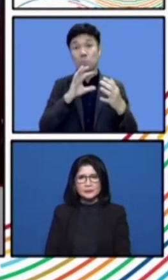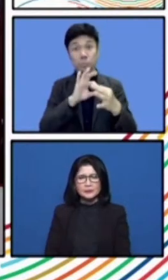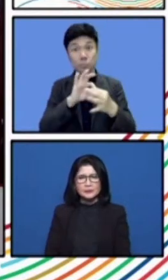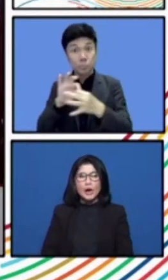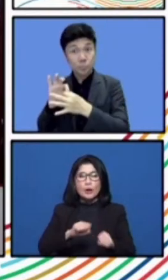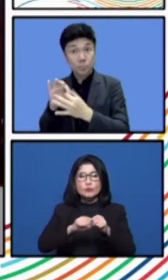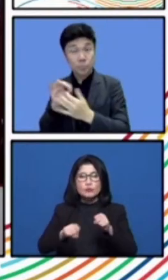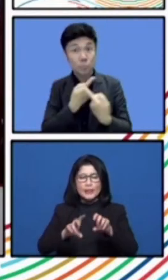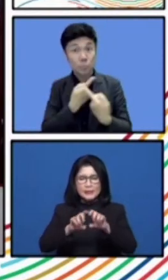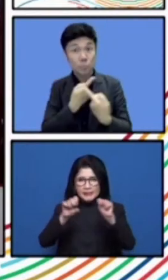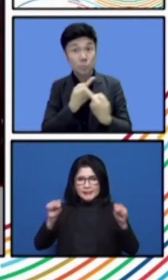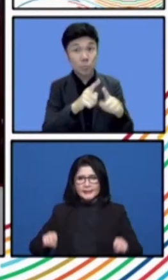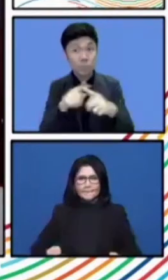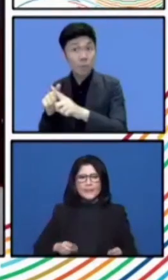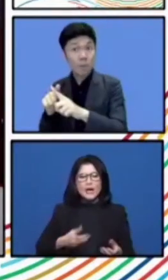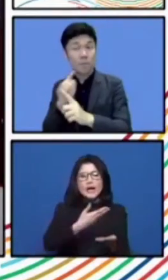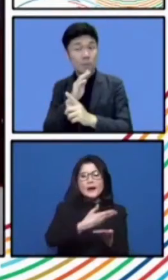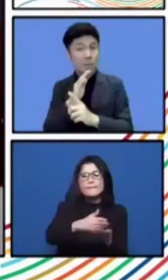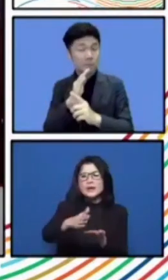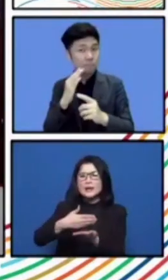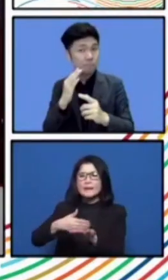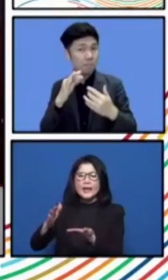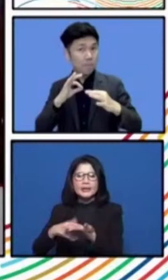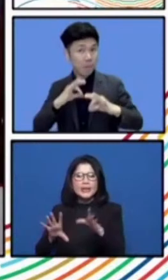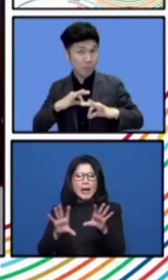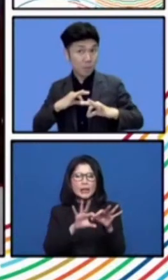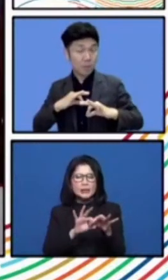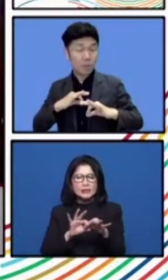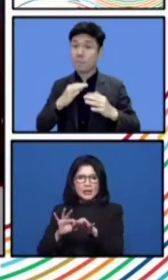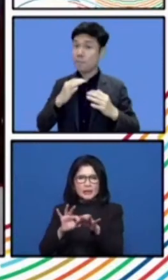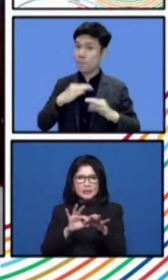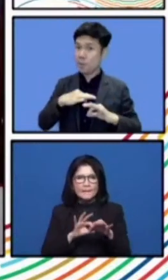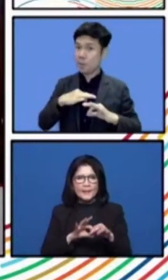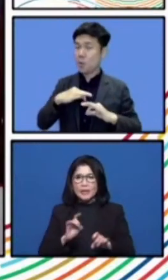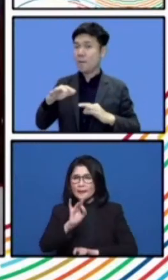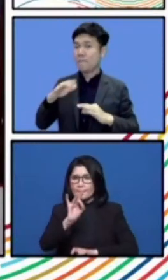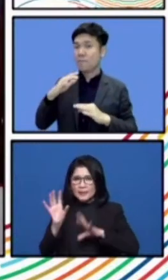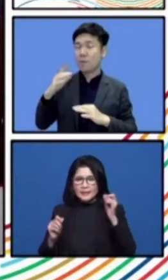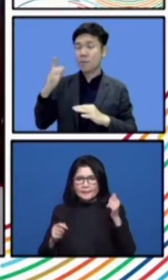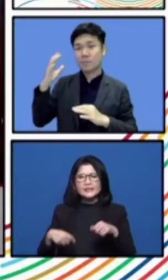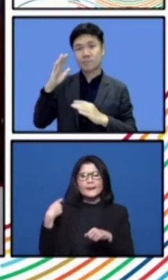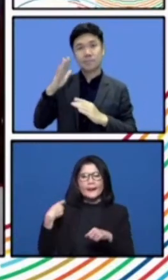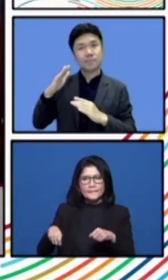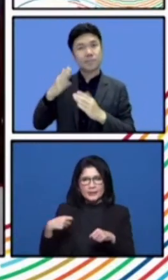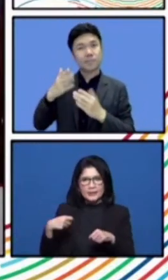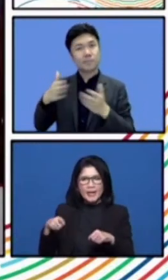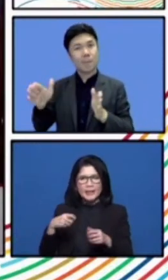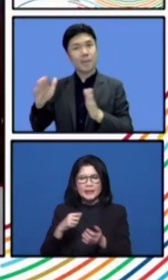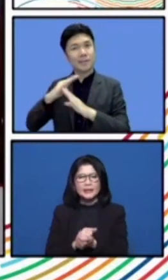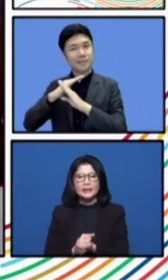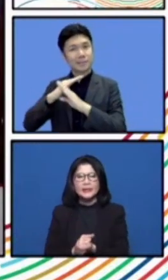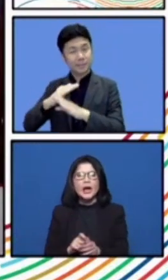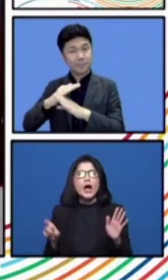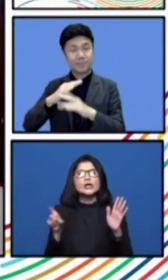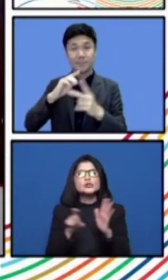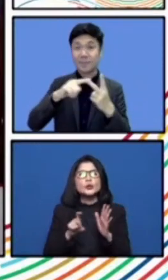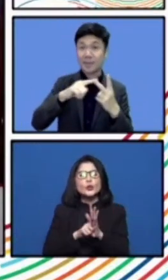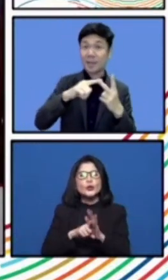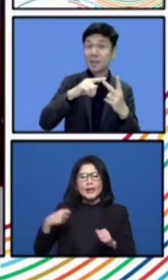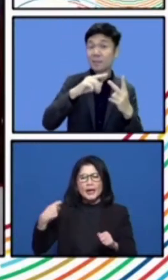ministers such as Ministry of public security minister of civil civil Affairs